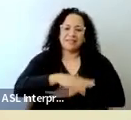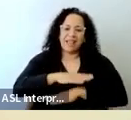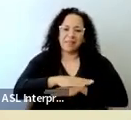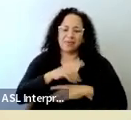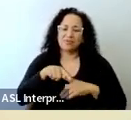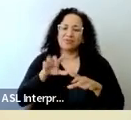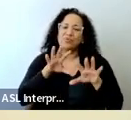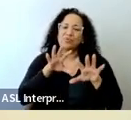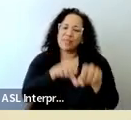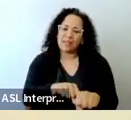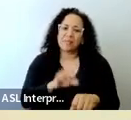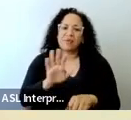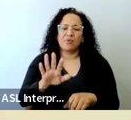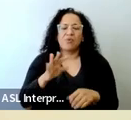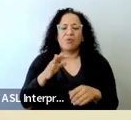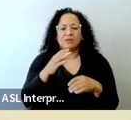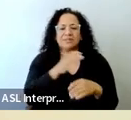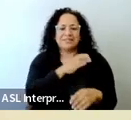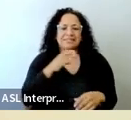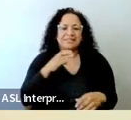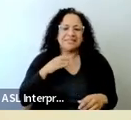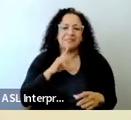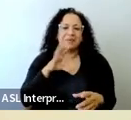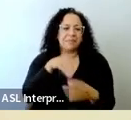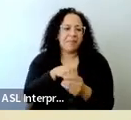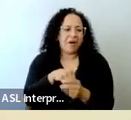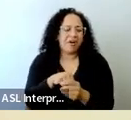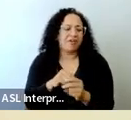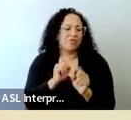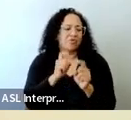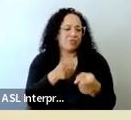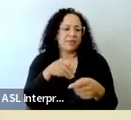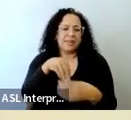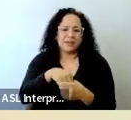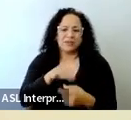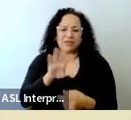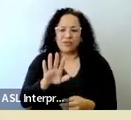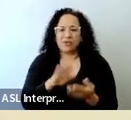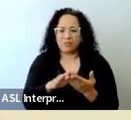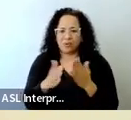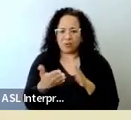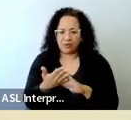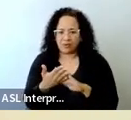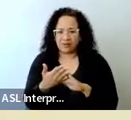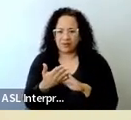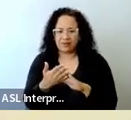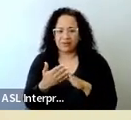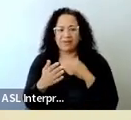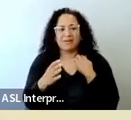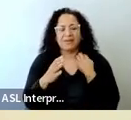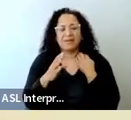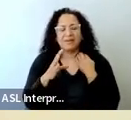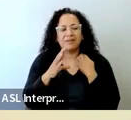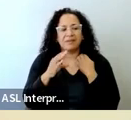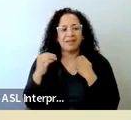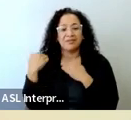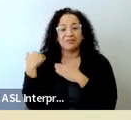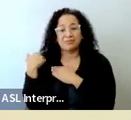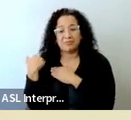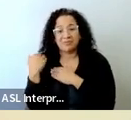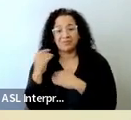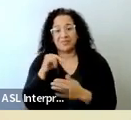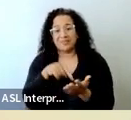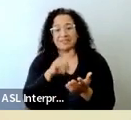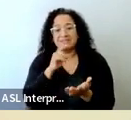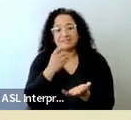So contributing to your community, being part of and included in your community. And responsibility because these are taxpayer